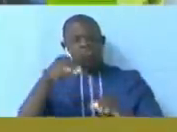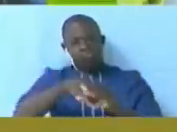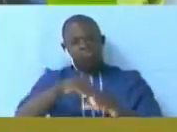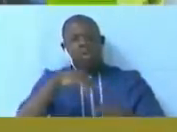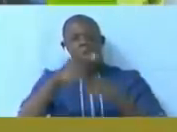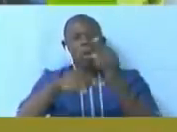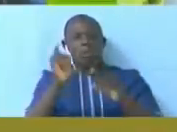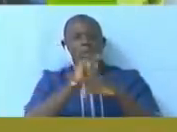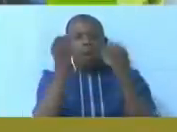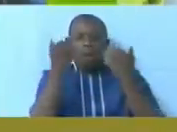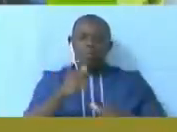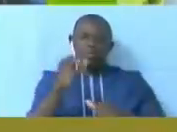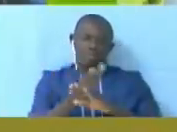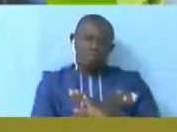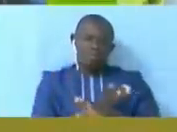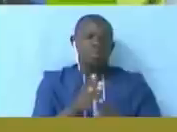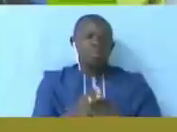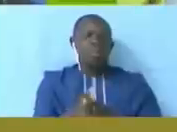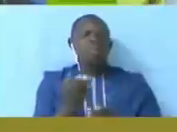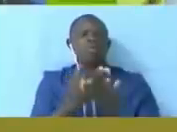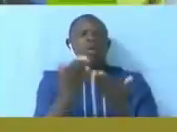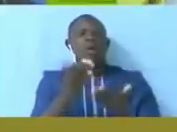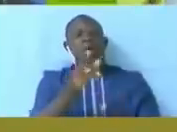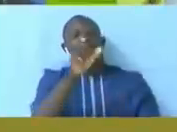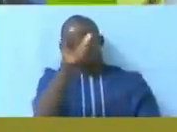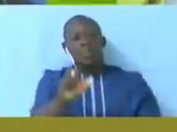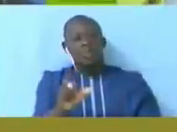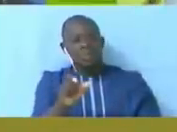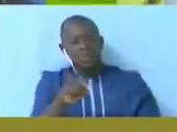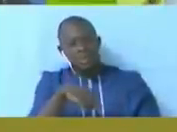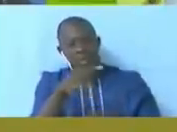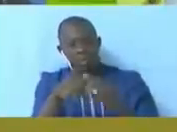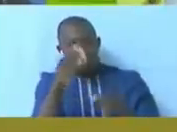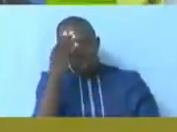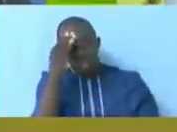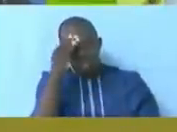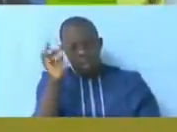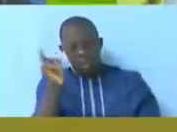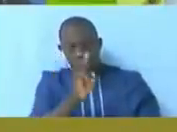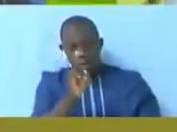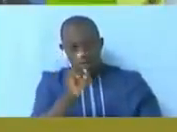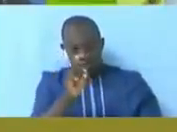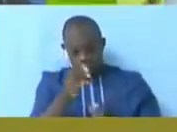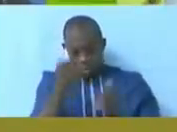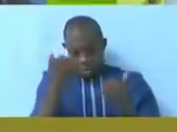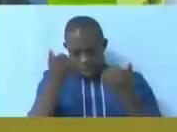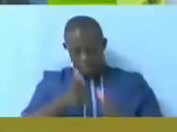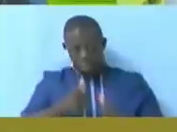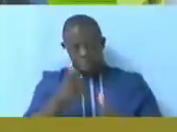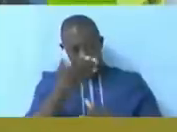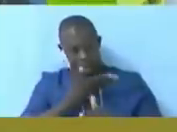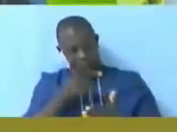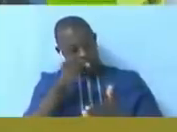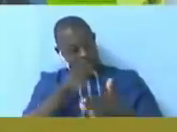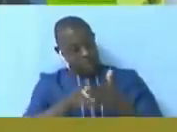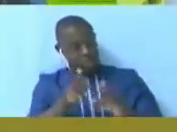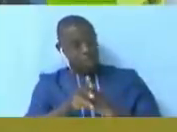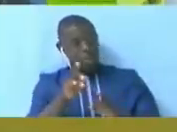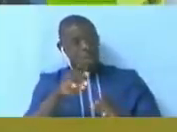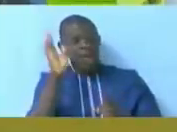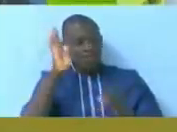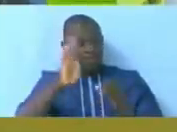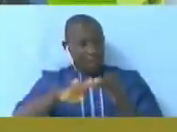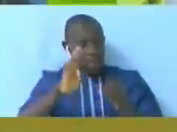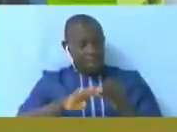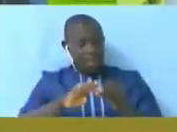atel ka dabula ko ni ngono. Because he had a sense of apprehension what would be captured in the content of the judgment. Ka to nyin kamala ko ay sobo so to ko